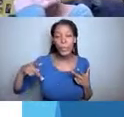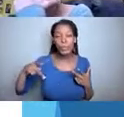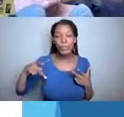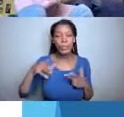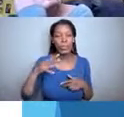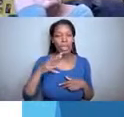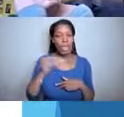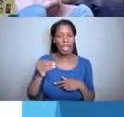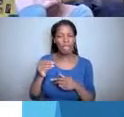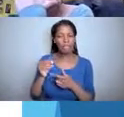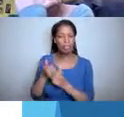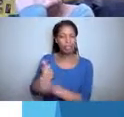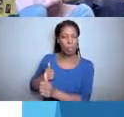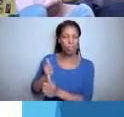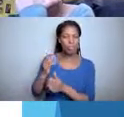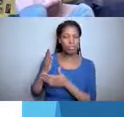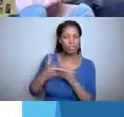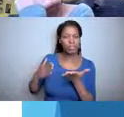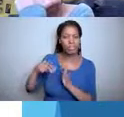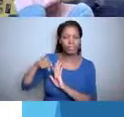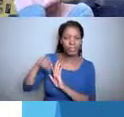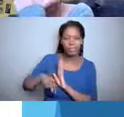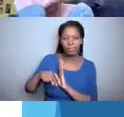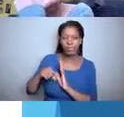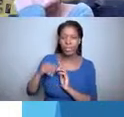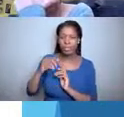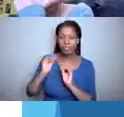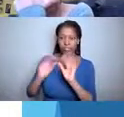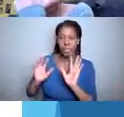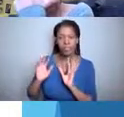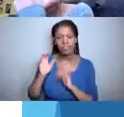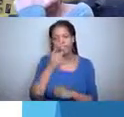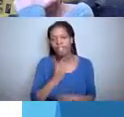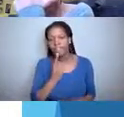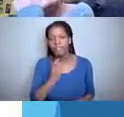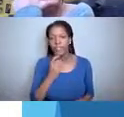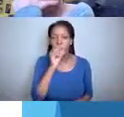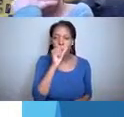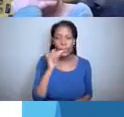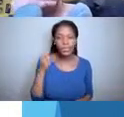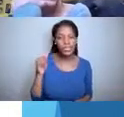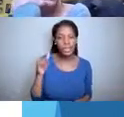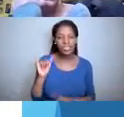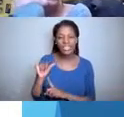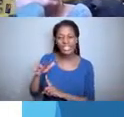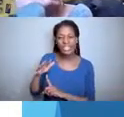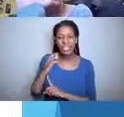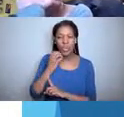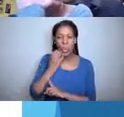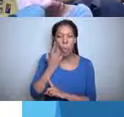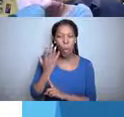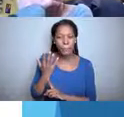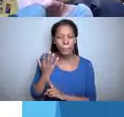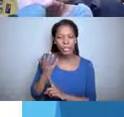warm hues um such as like red oranges and yellows um to avoid arousing negative